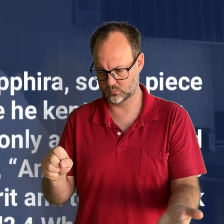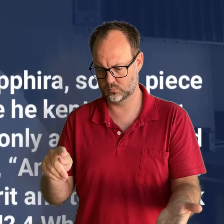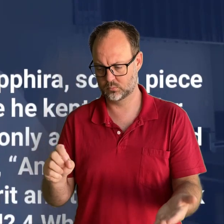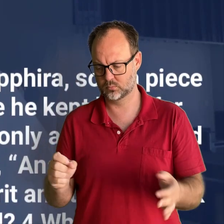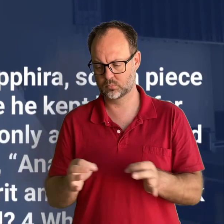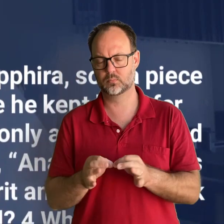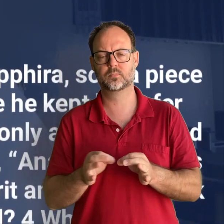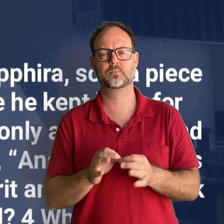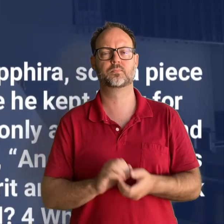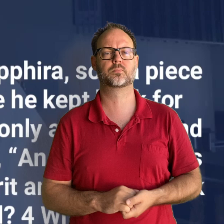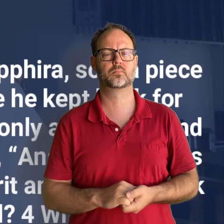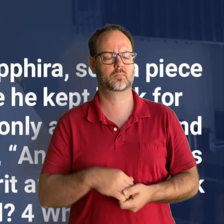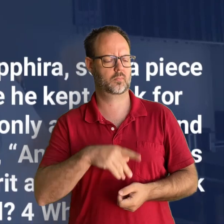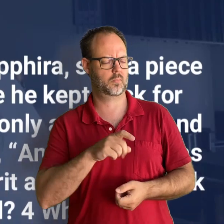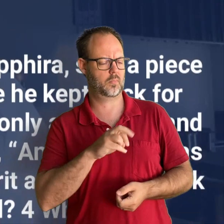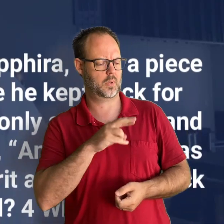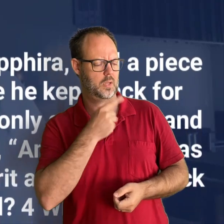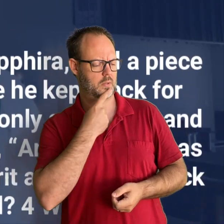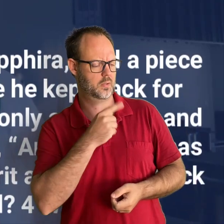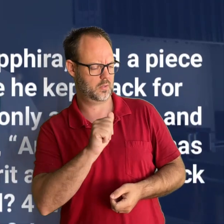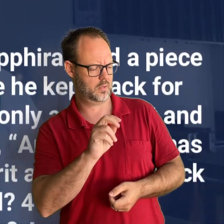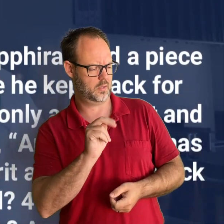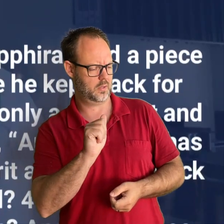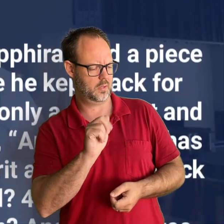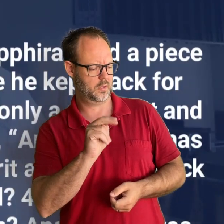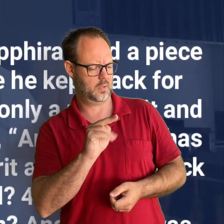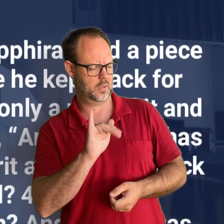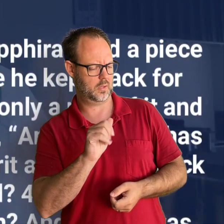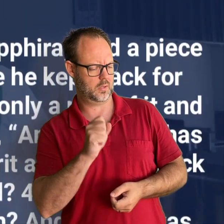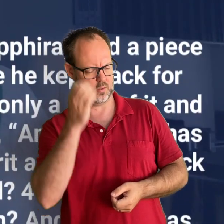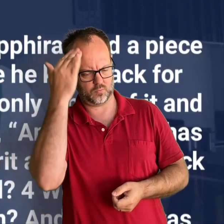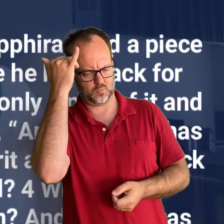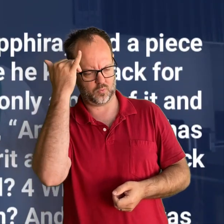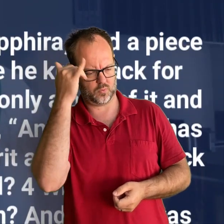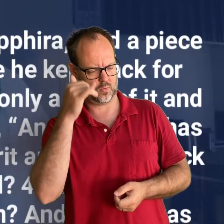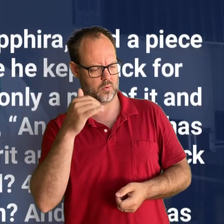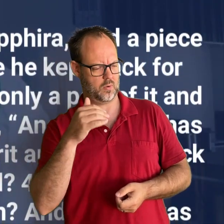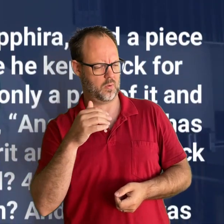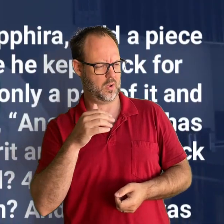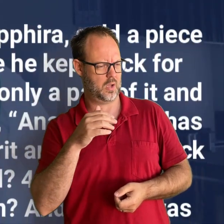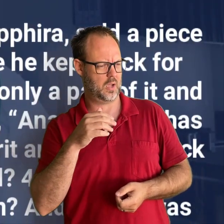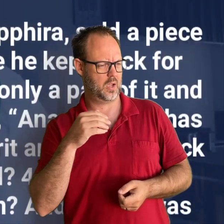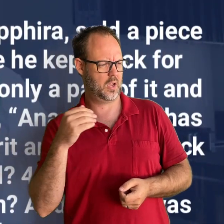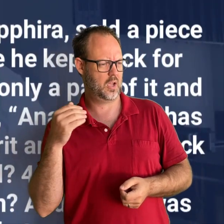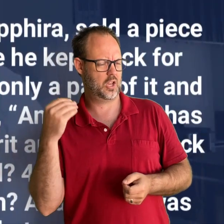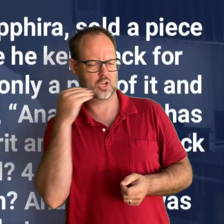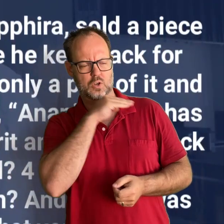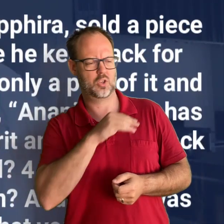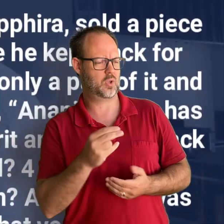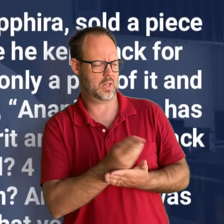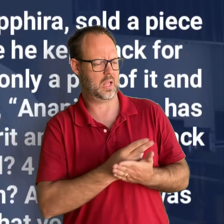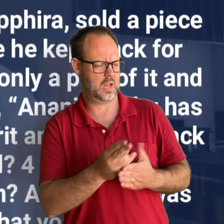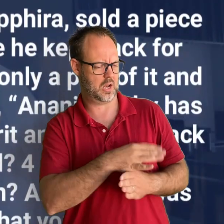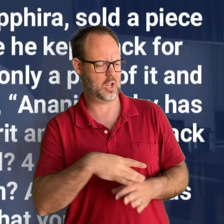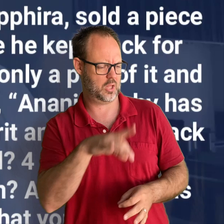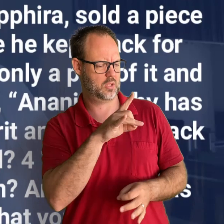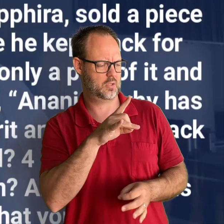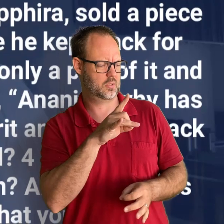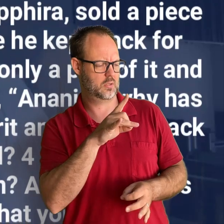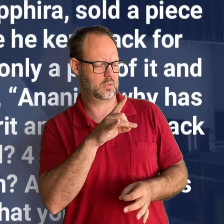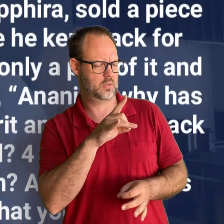feet. But Peter said, Ananias, why has Satan filled your heart to lie to the Holy